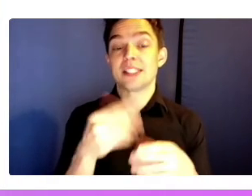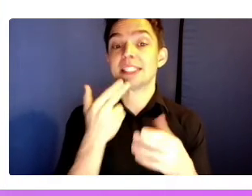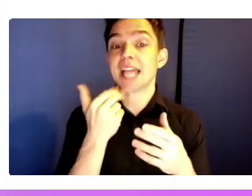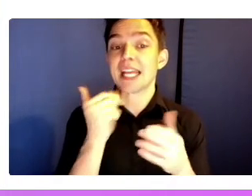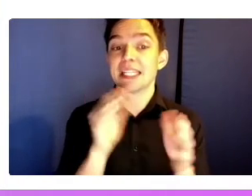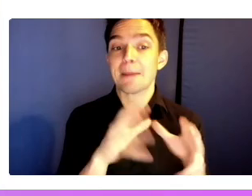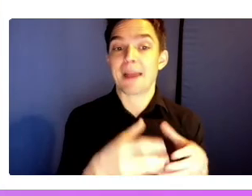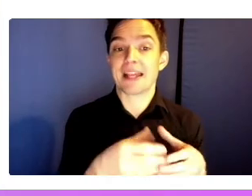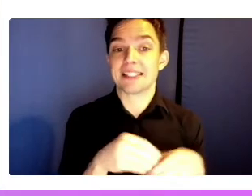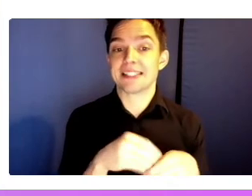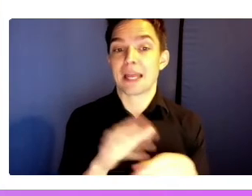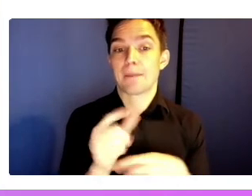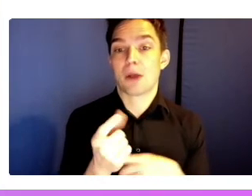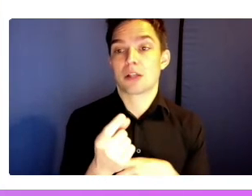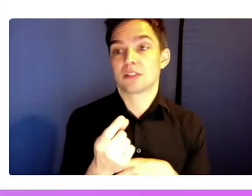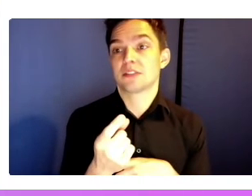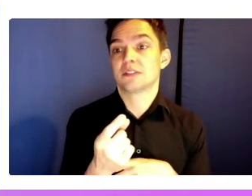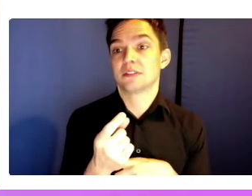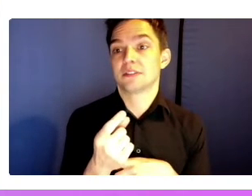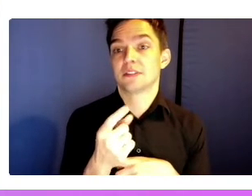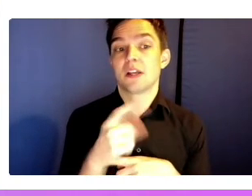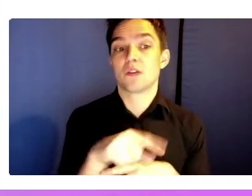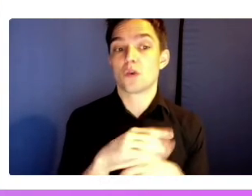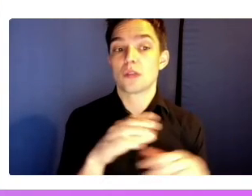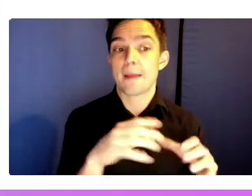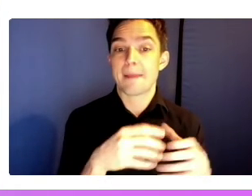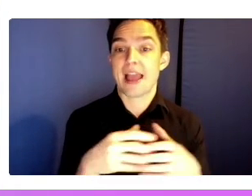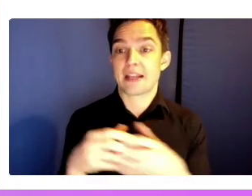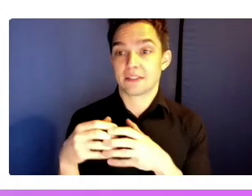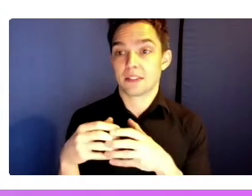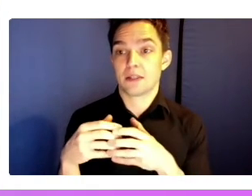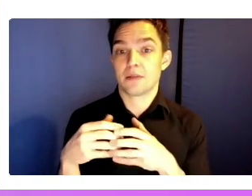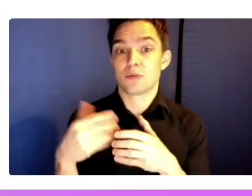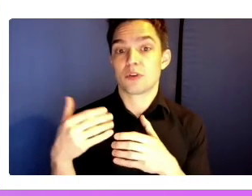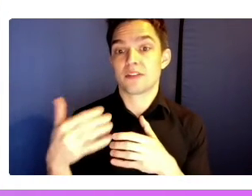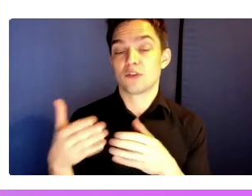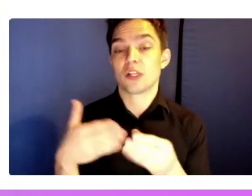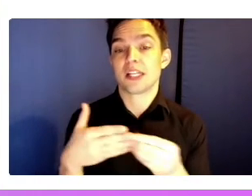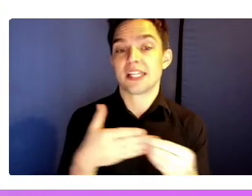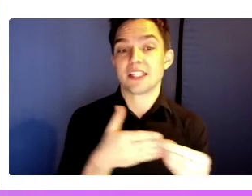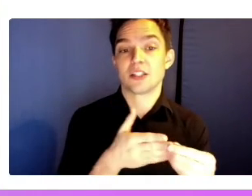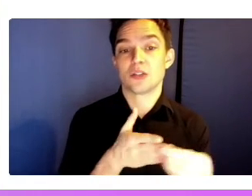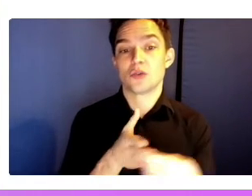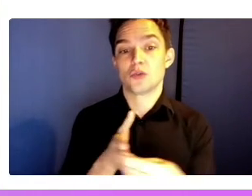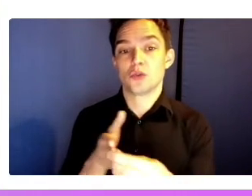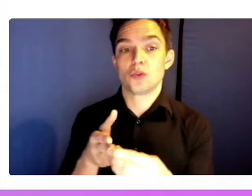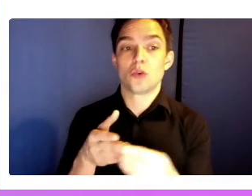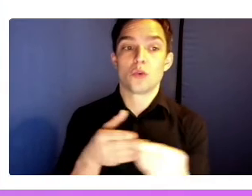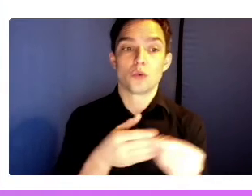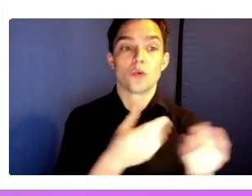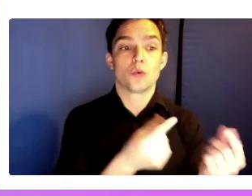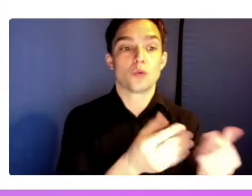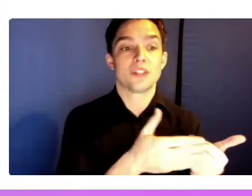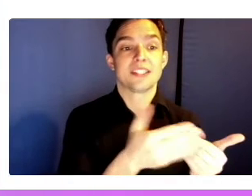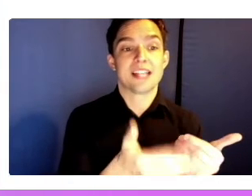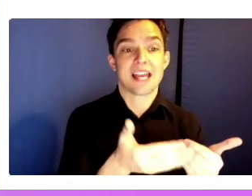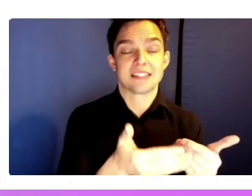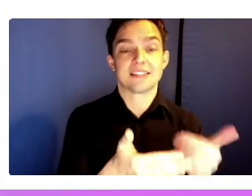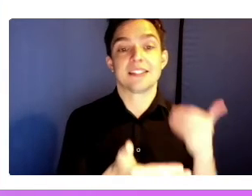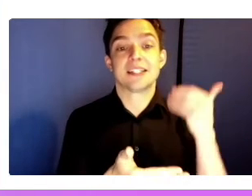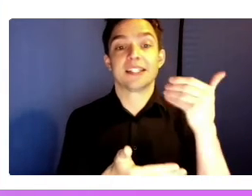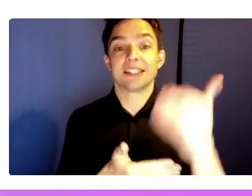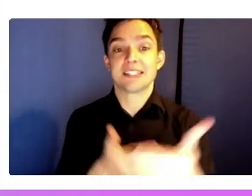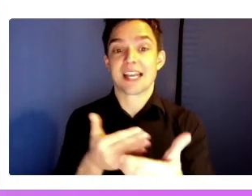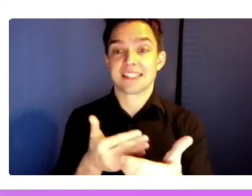inside the box. And these packs progressively lead you through the exercise of fixing or building